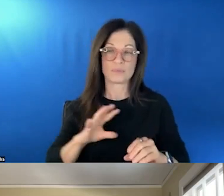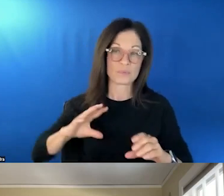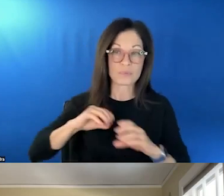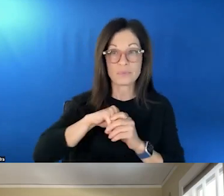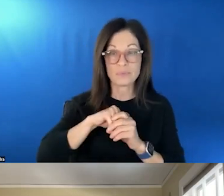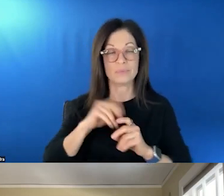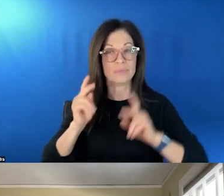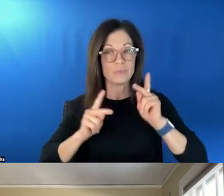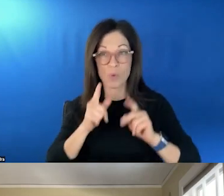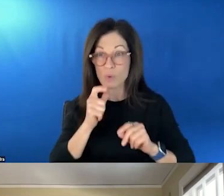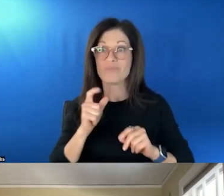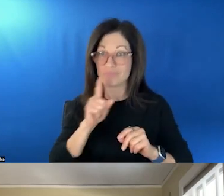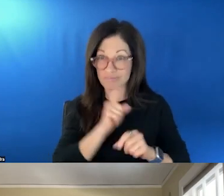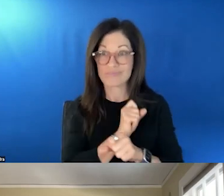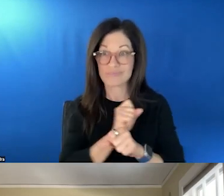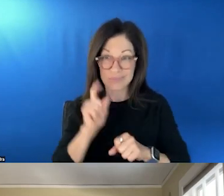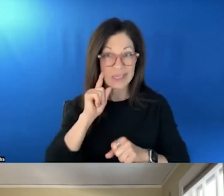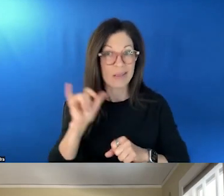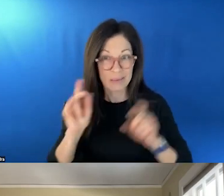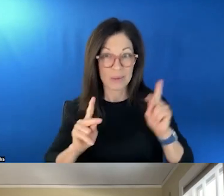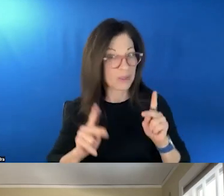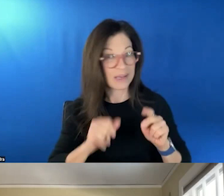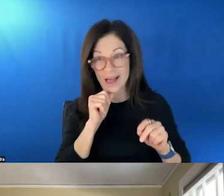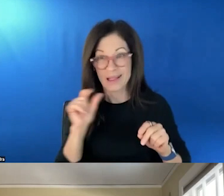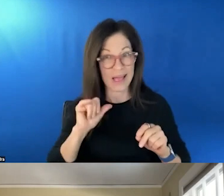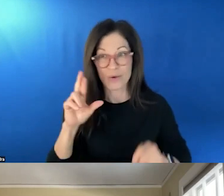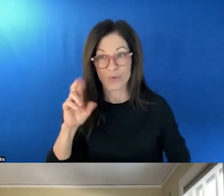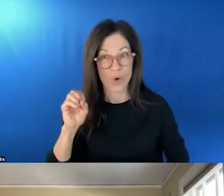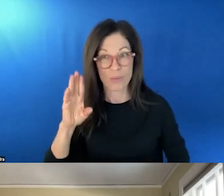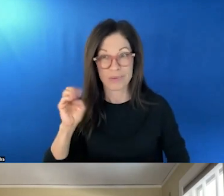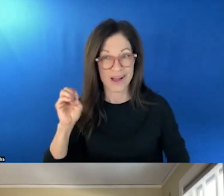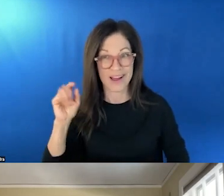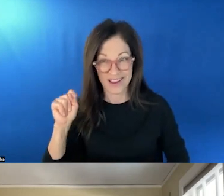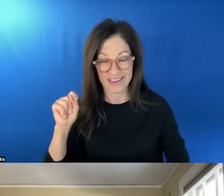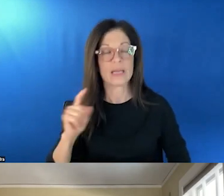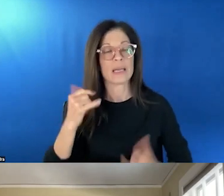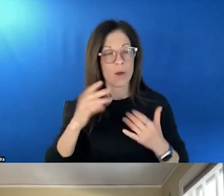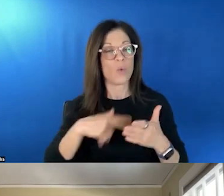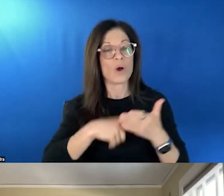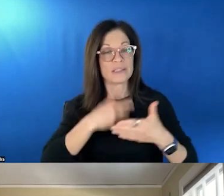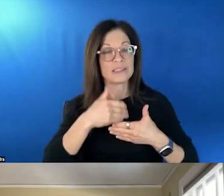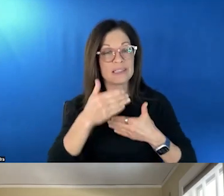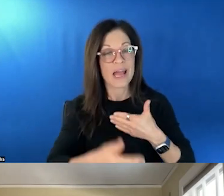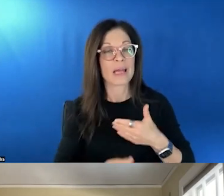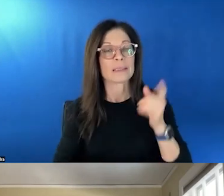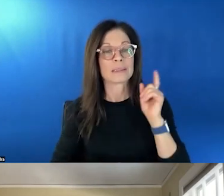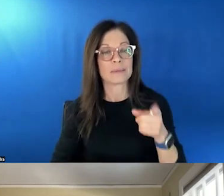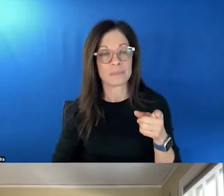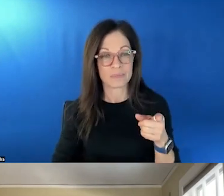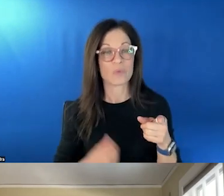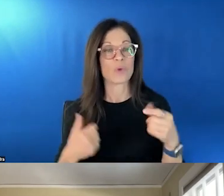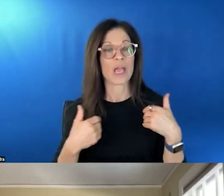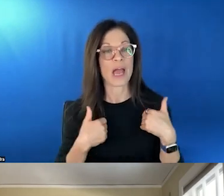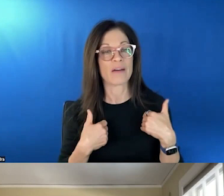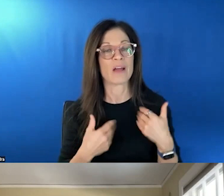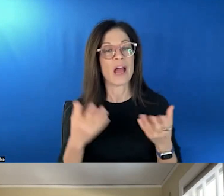who sound like people and don't sound like robots. Now, the next thing here is that we have the option